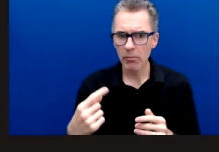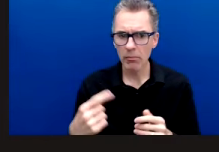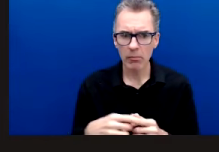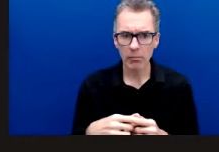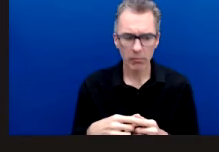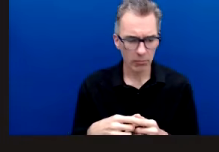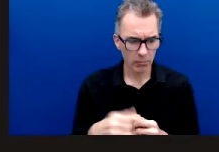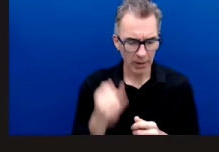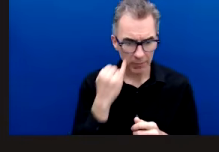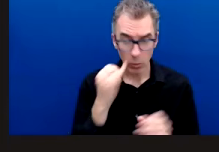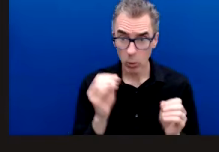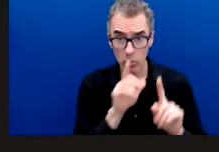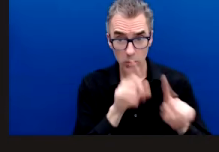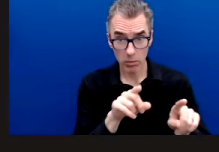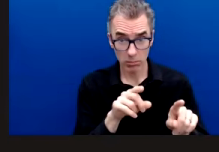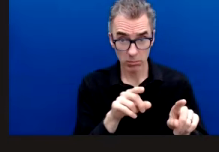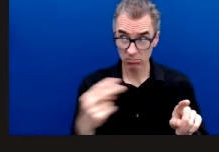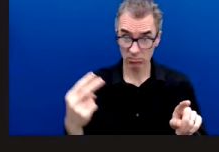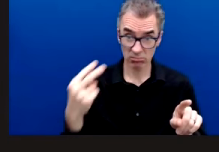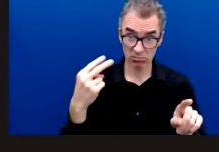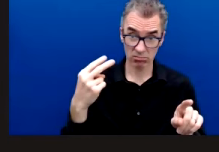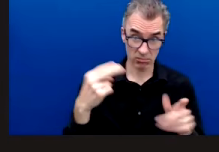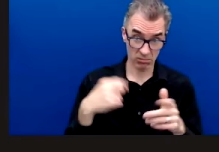not report it, aren't I held liable in some way?